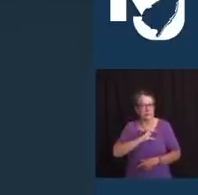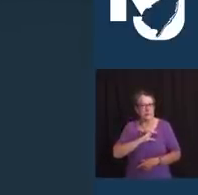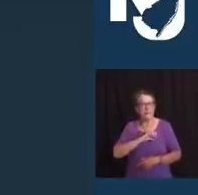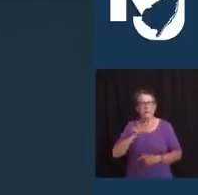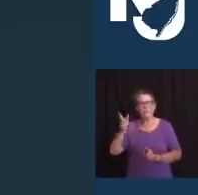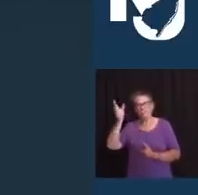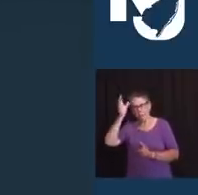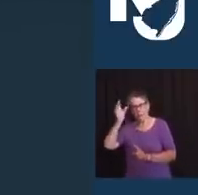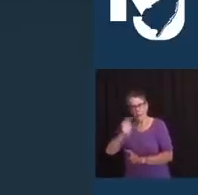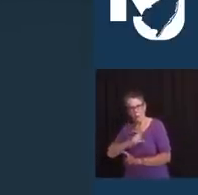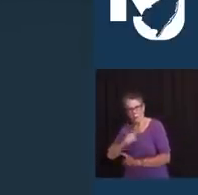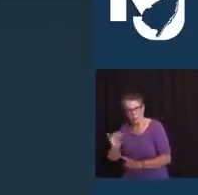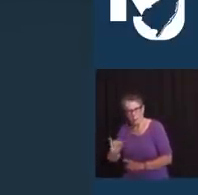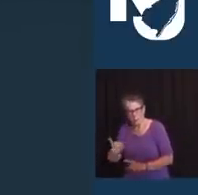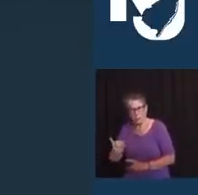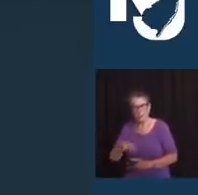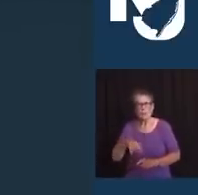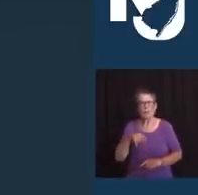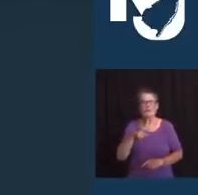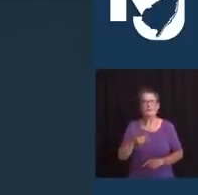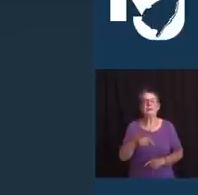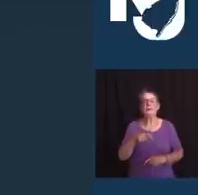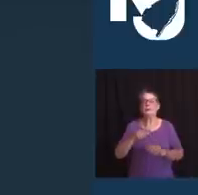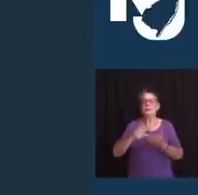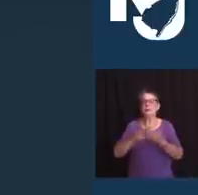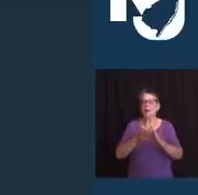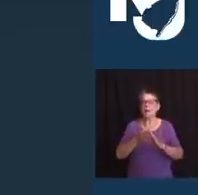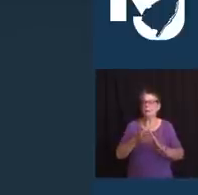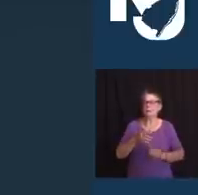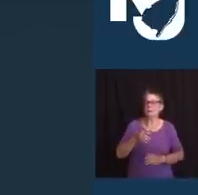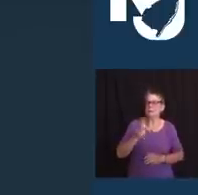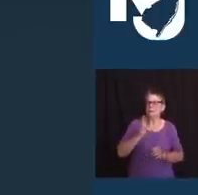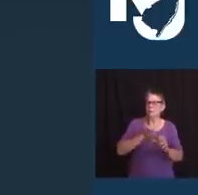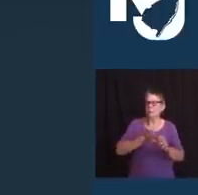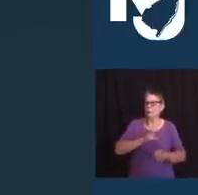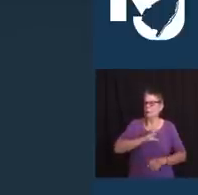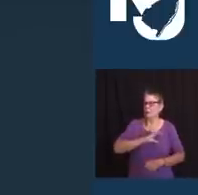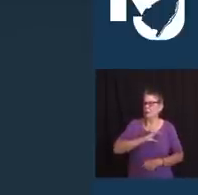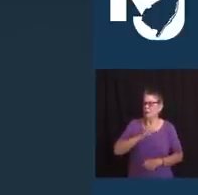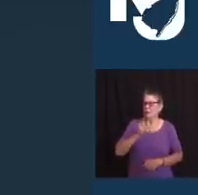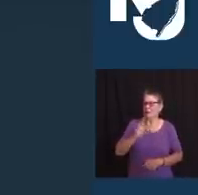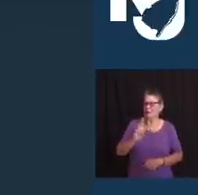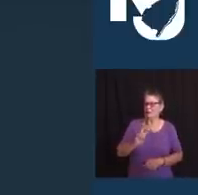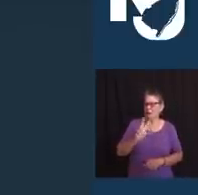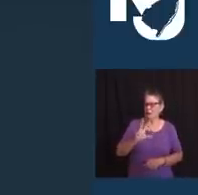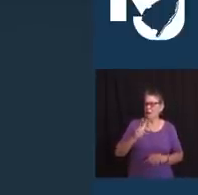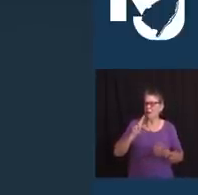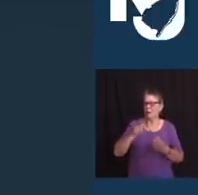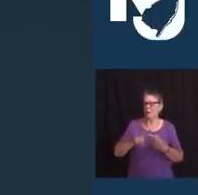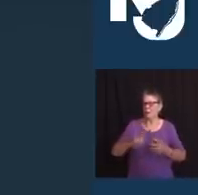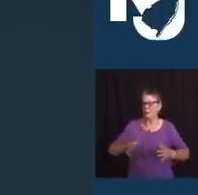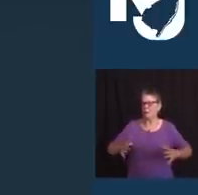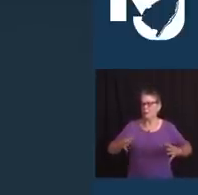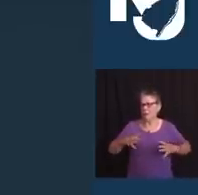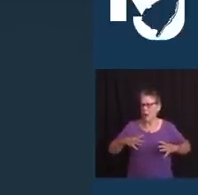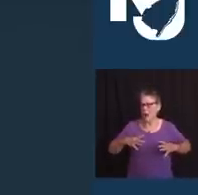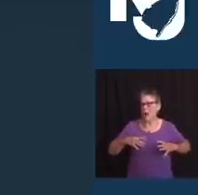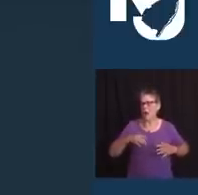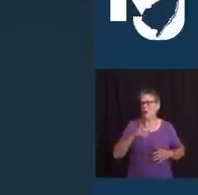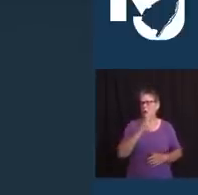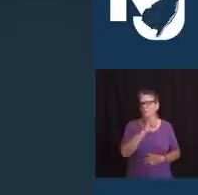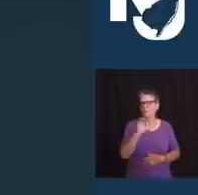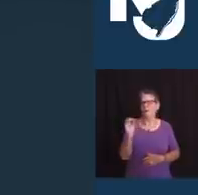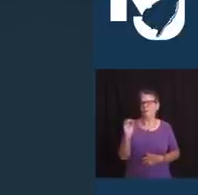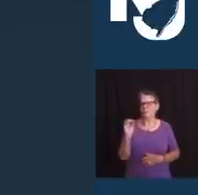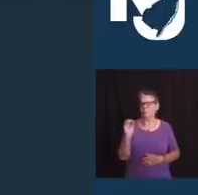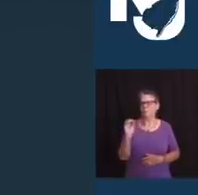the Norwood Police Department in 1965 and served until the year 2000, retiring at the rank of lieutenant. He was also a member